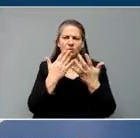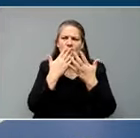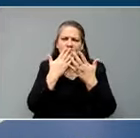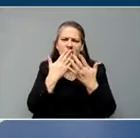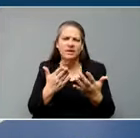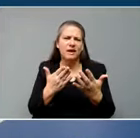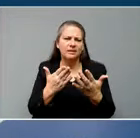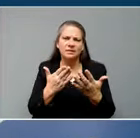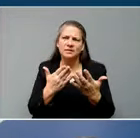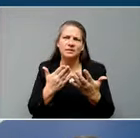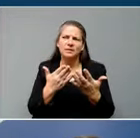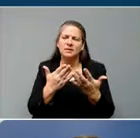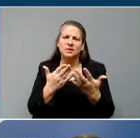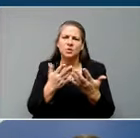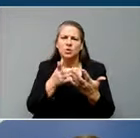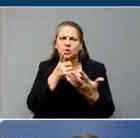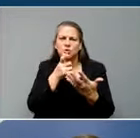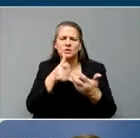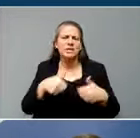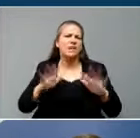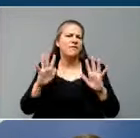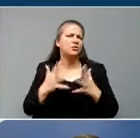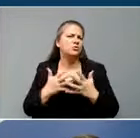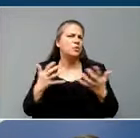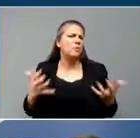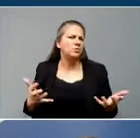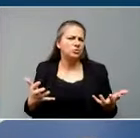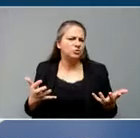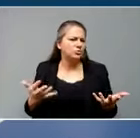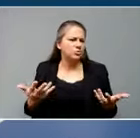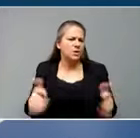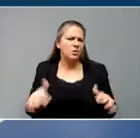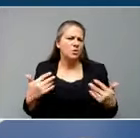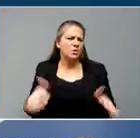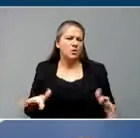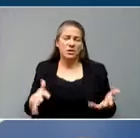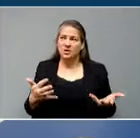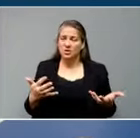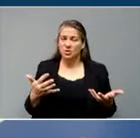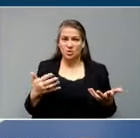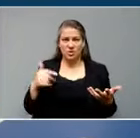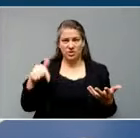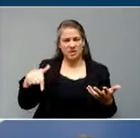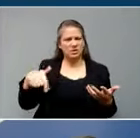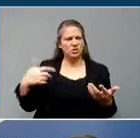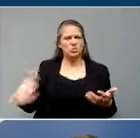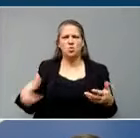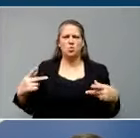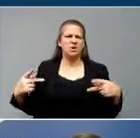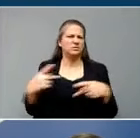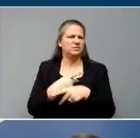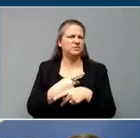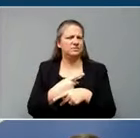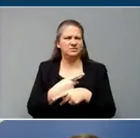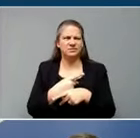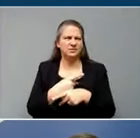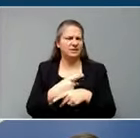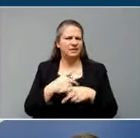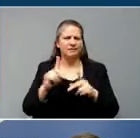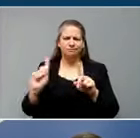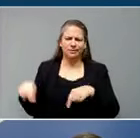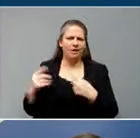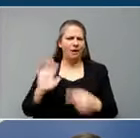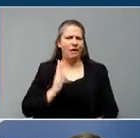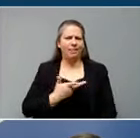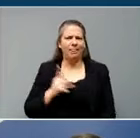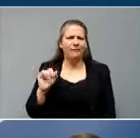this pandemic. We haven't had a more deadly moment in our lifetimes. This is the